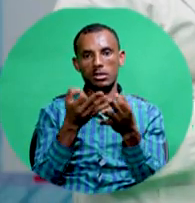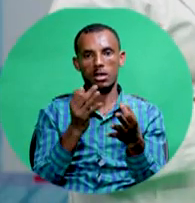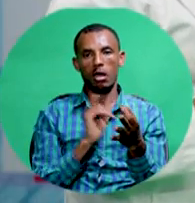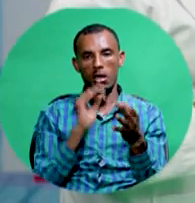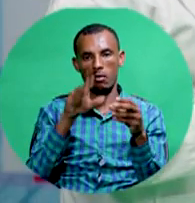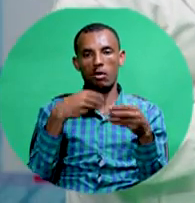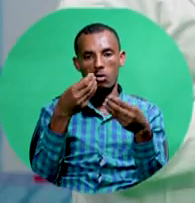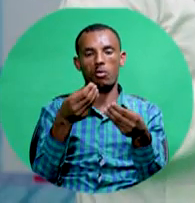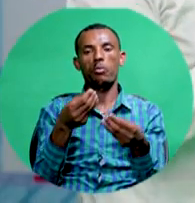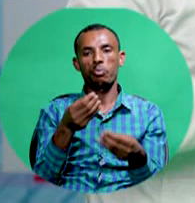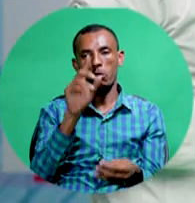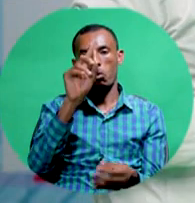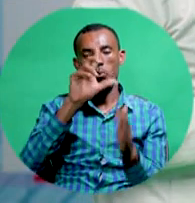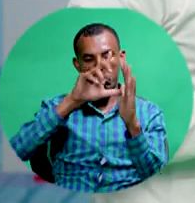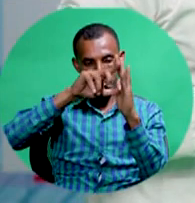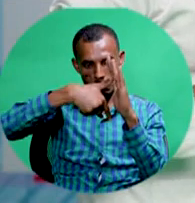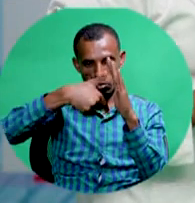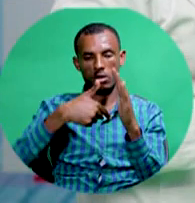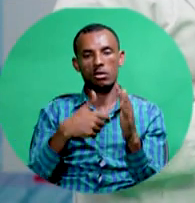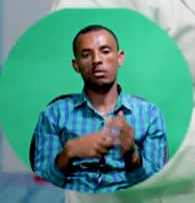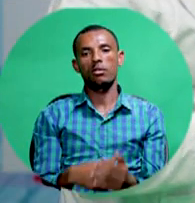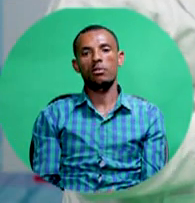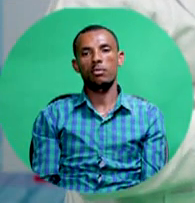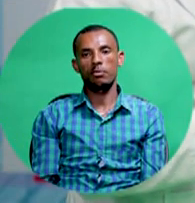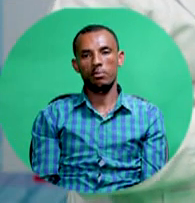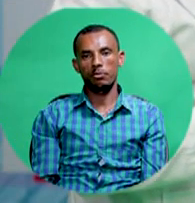you 1 minute for this to try.